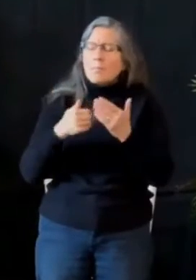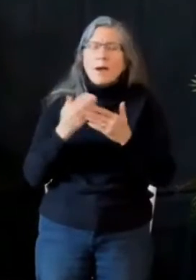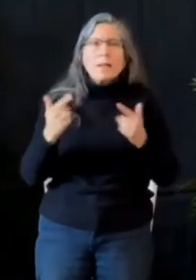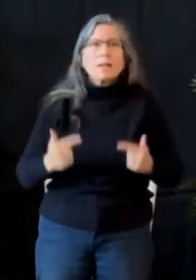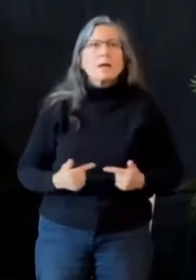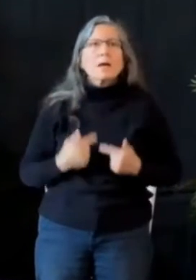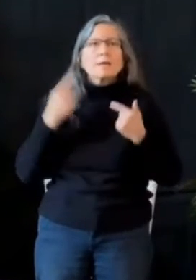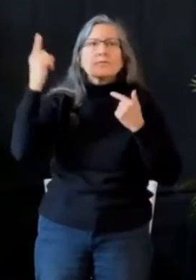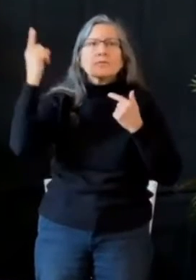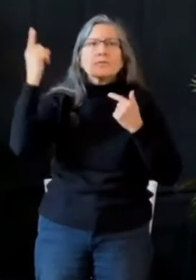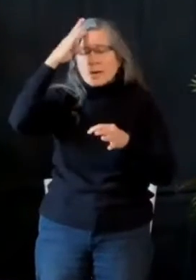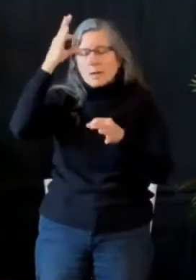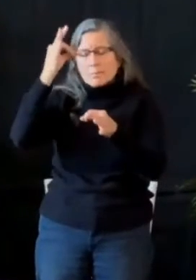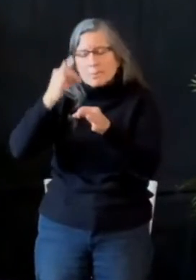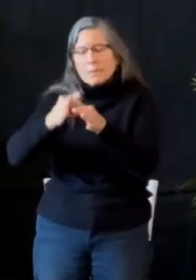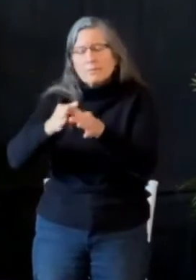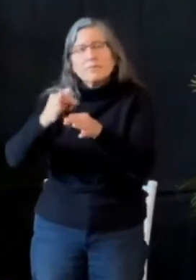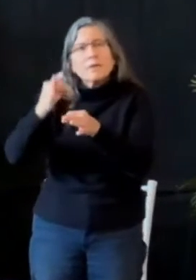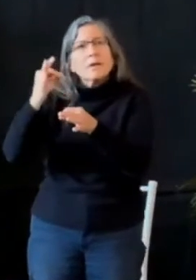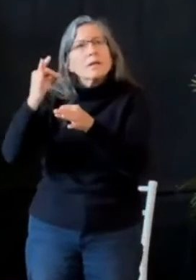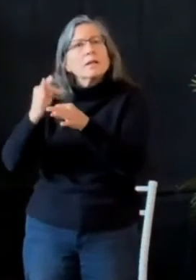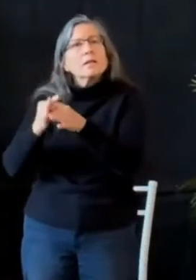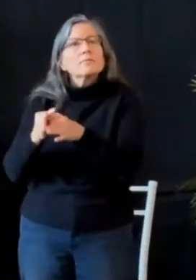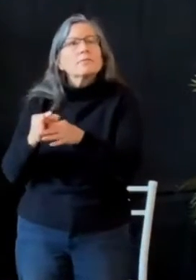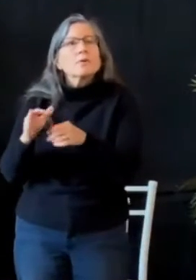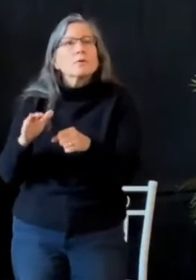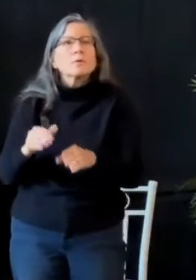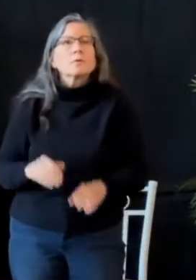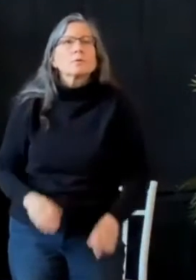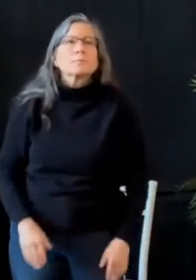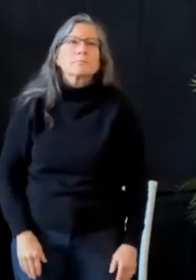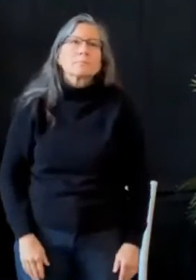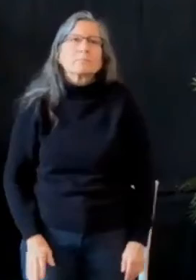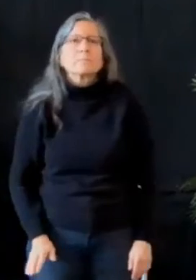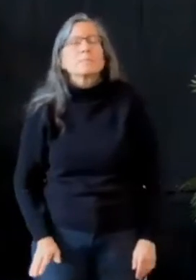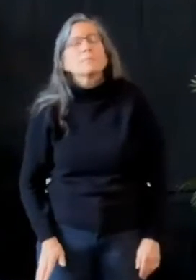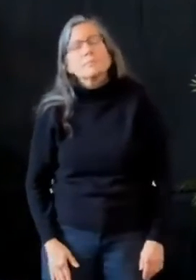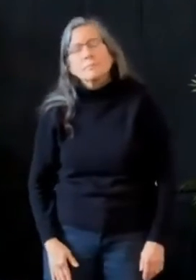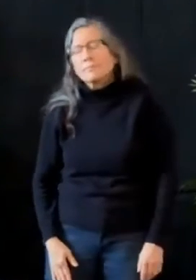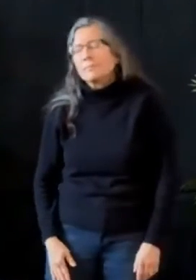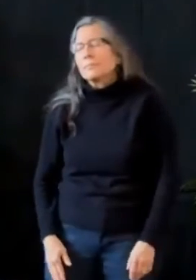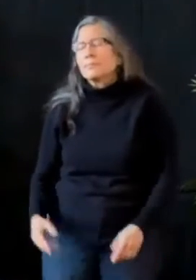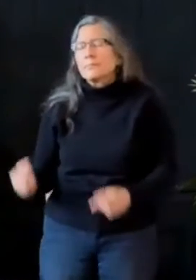And all my life you have been faithful.